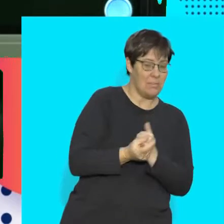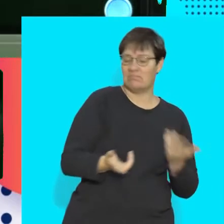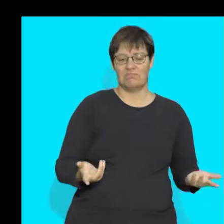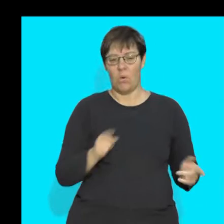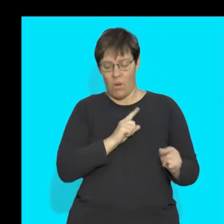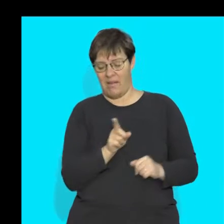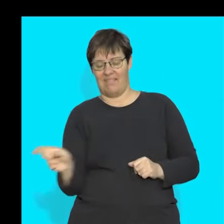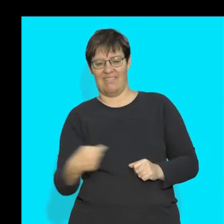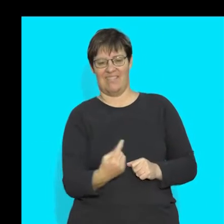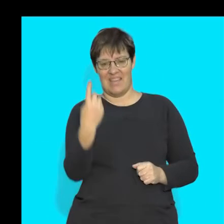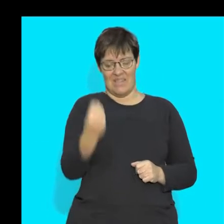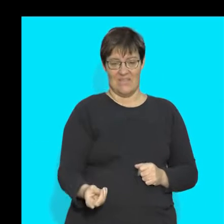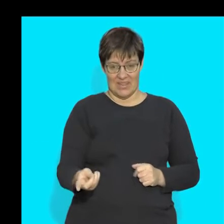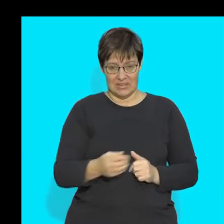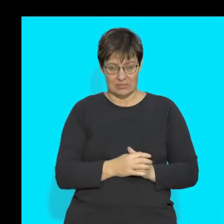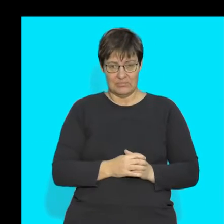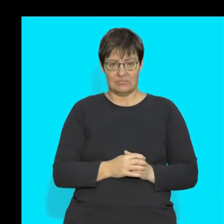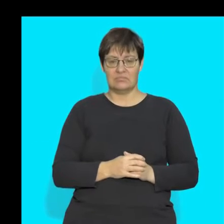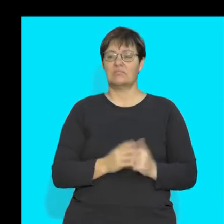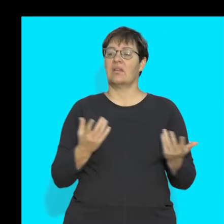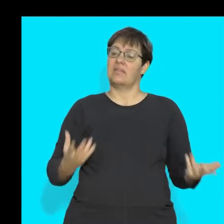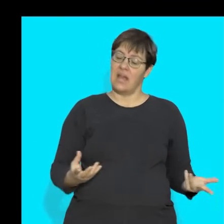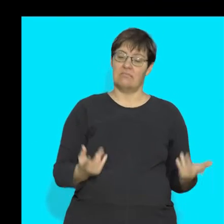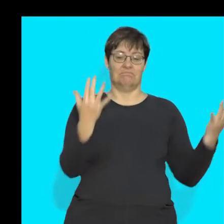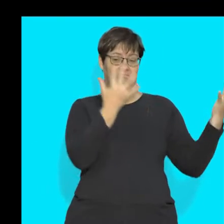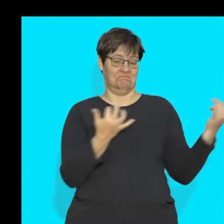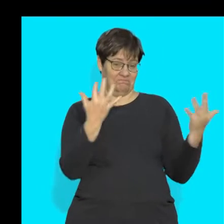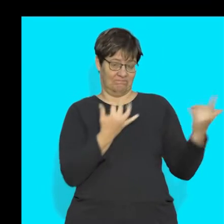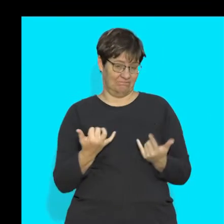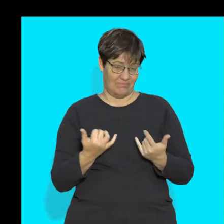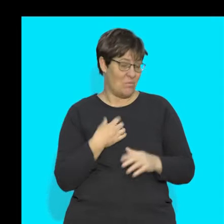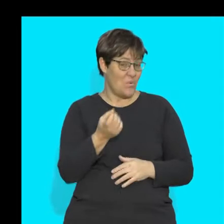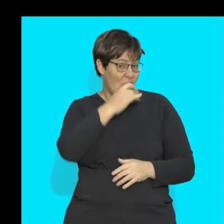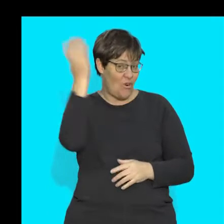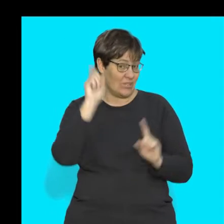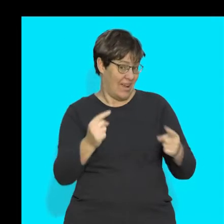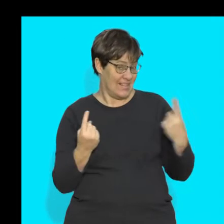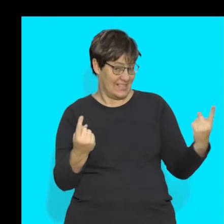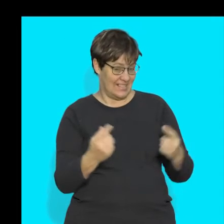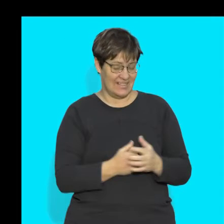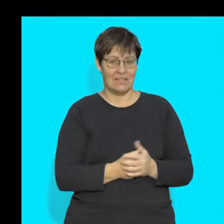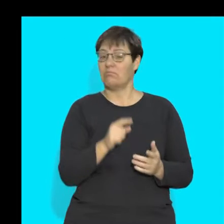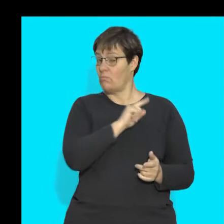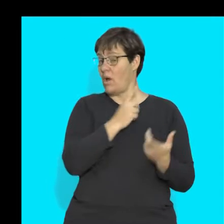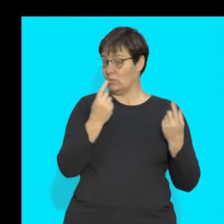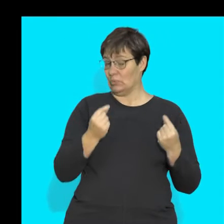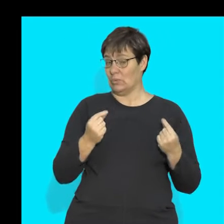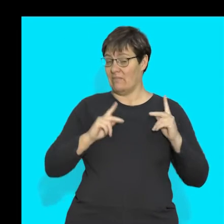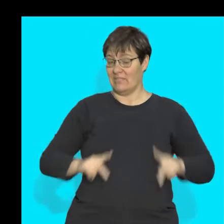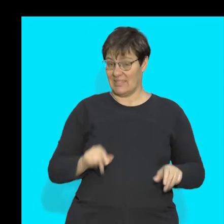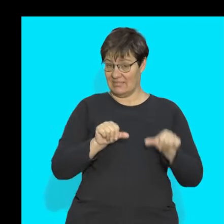direction. So, and then of course we've got our calculations. We can't forget those. We're doing